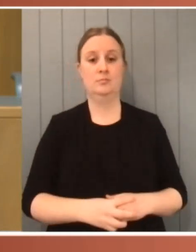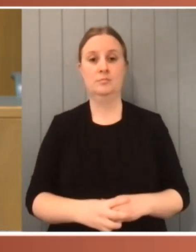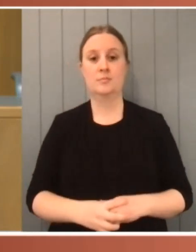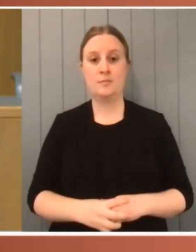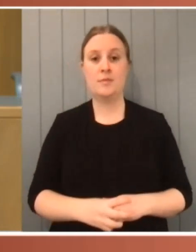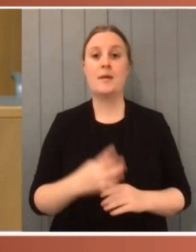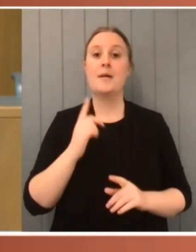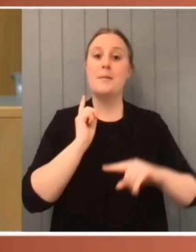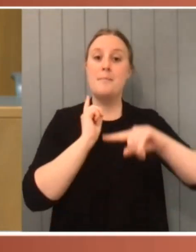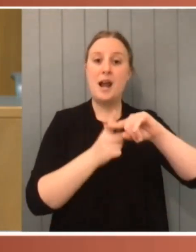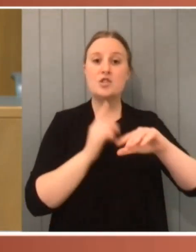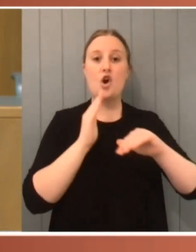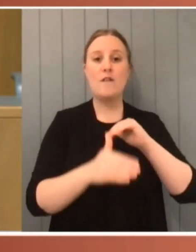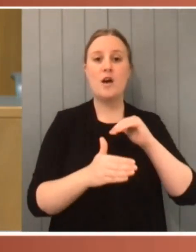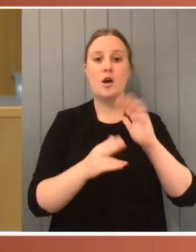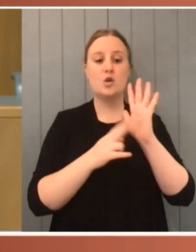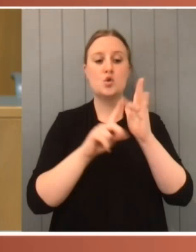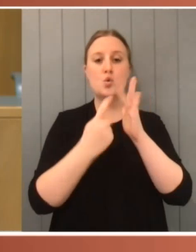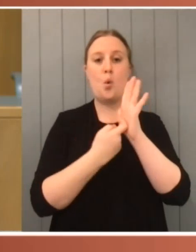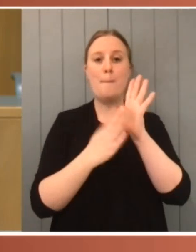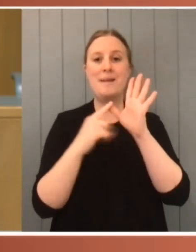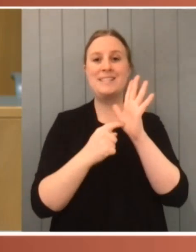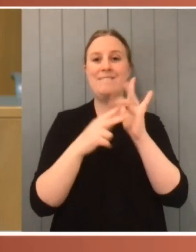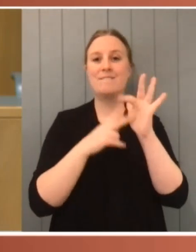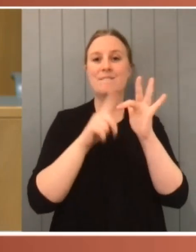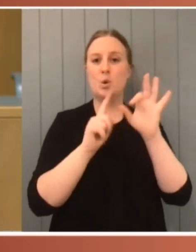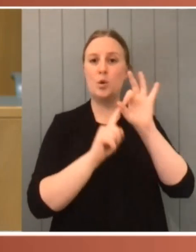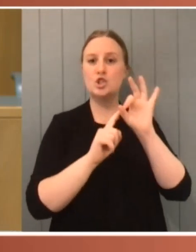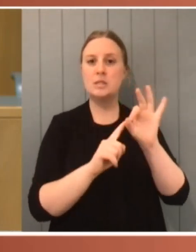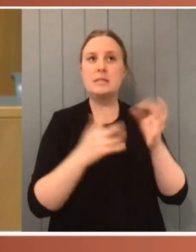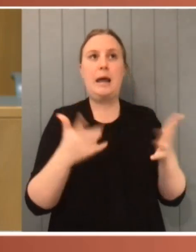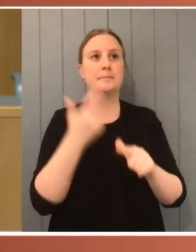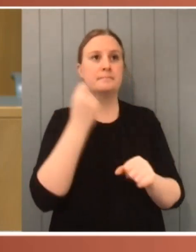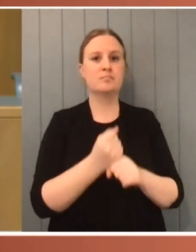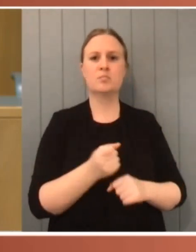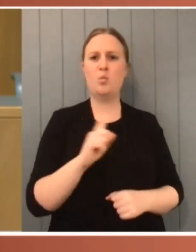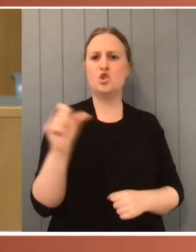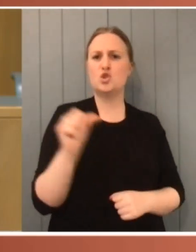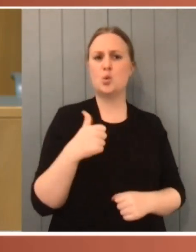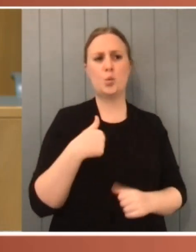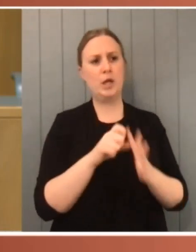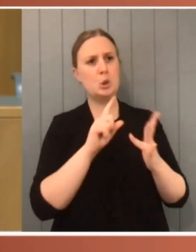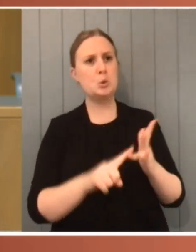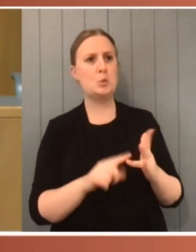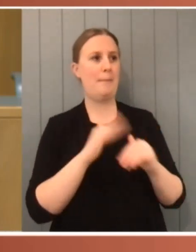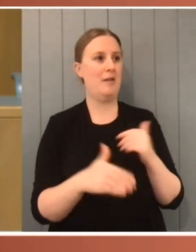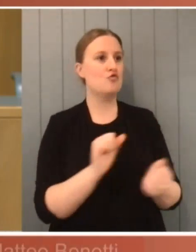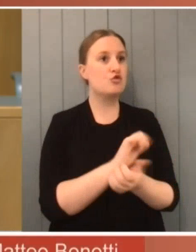normative questions, questions about what should we do about compulsory voting, or about freedom, about